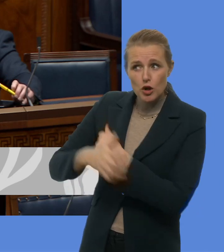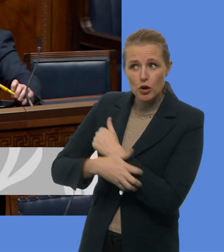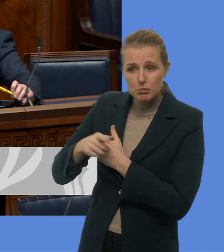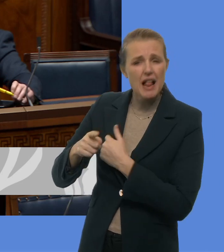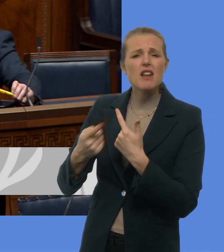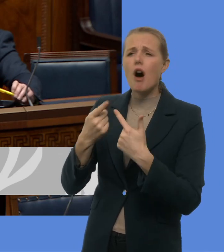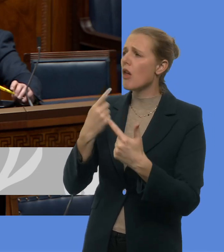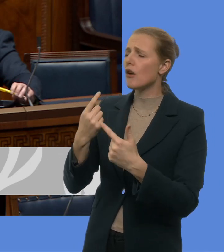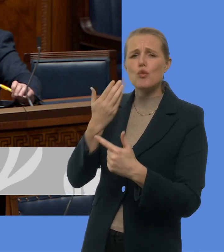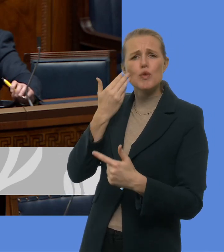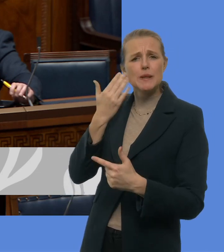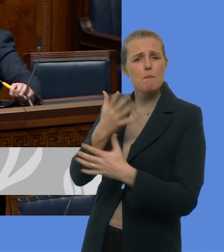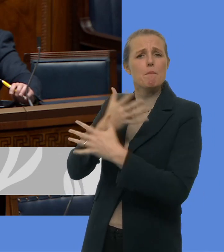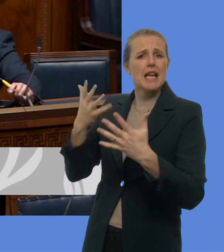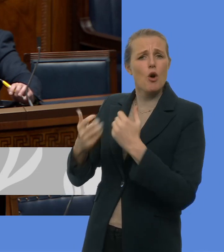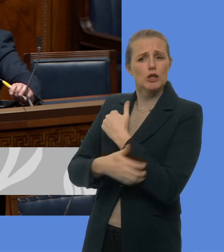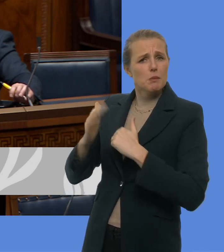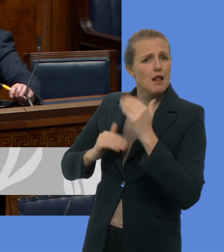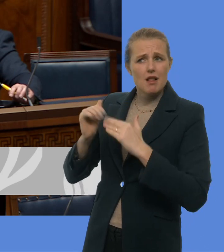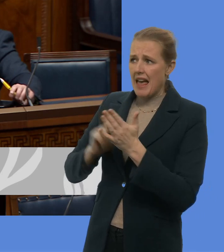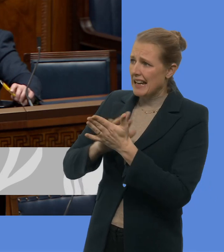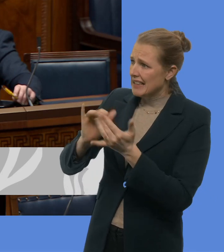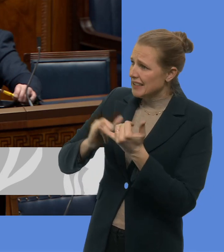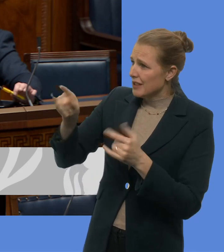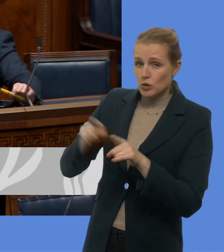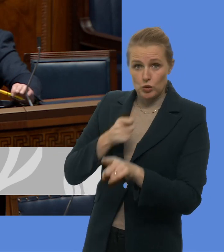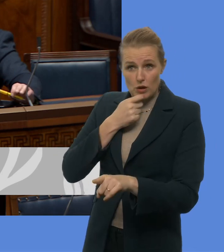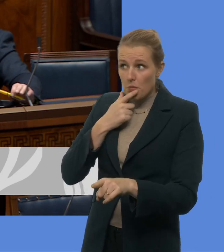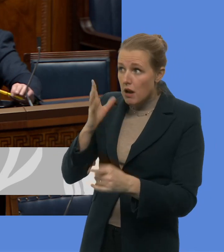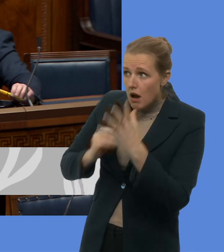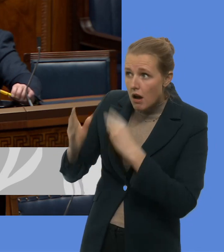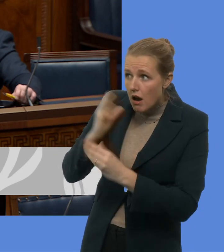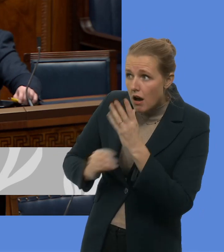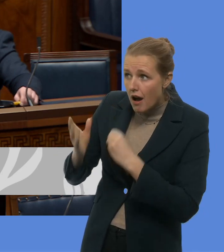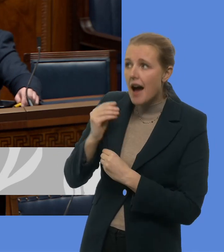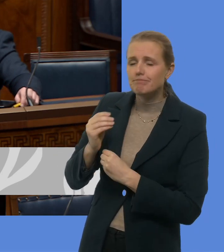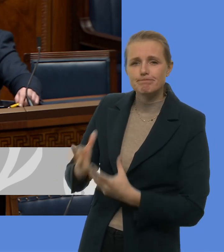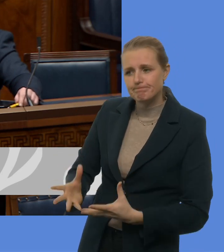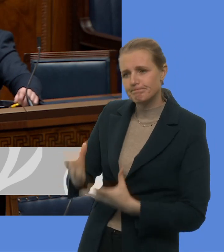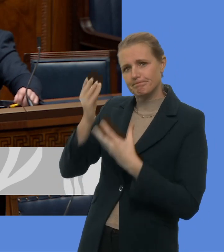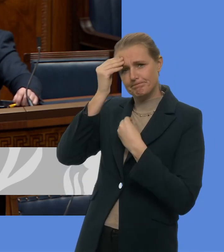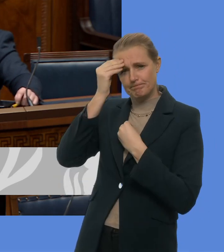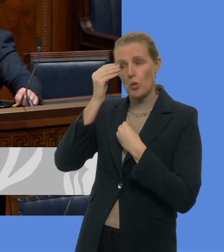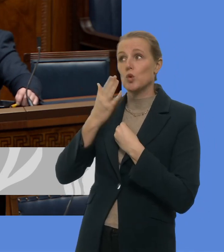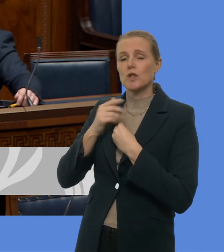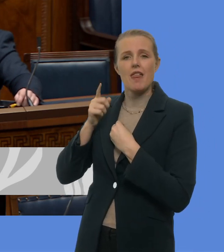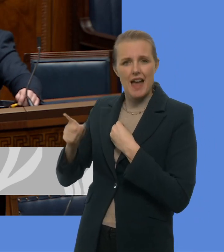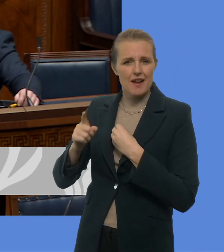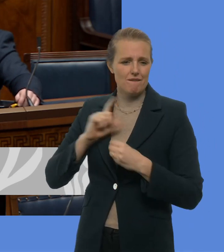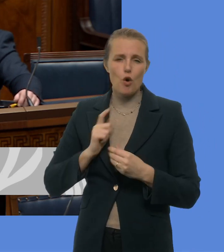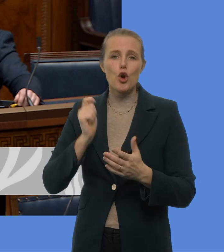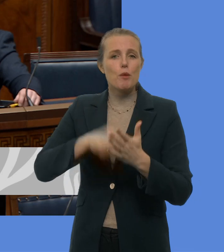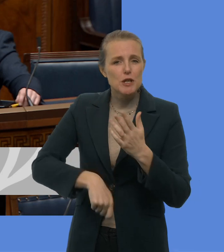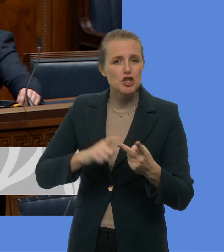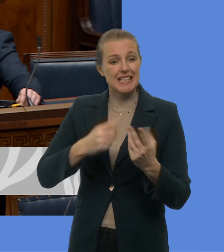other learning from recent major schemes in the NHS and indeed in Dublin into the design and commissioning arrangements for the children's project will